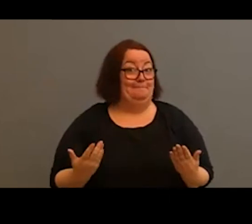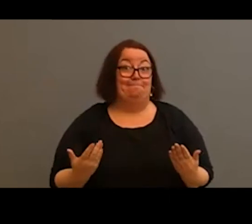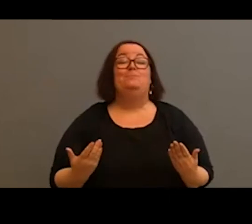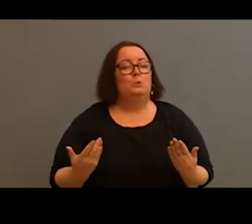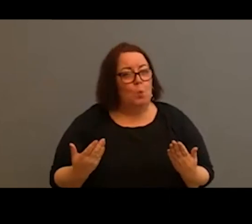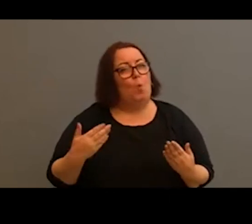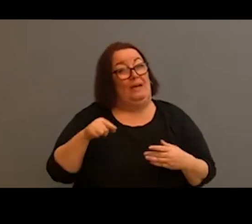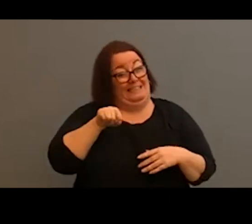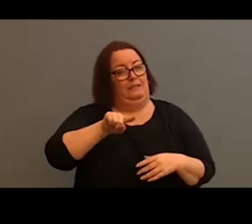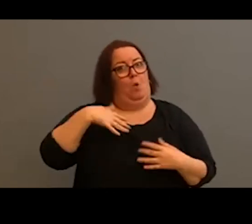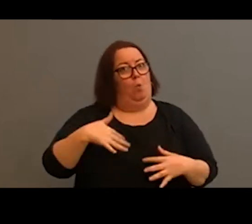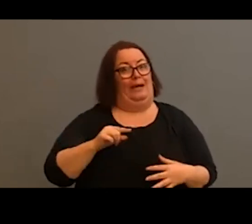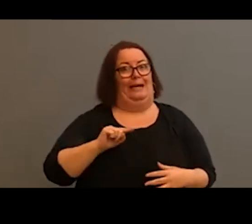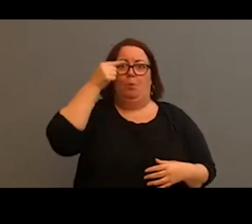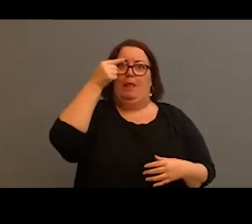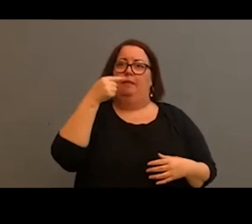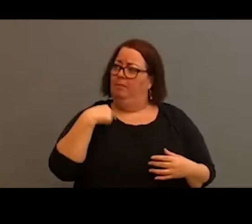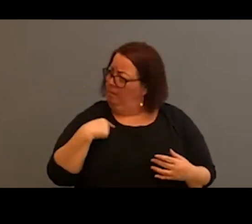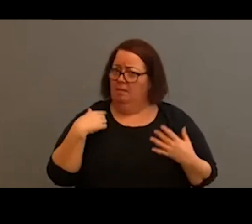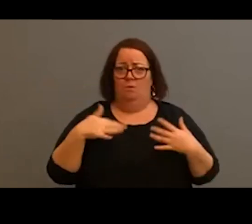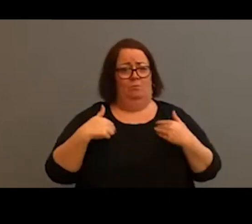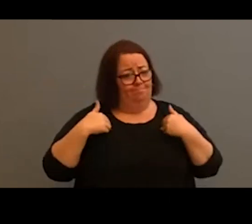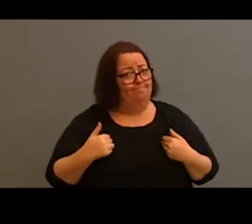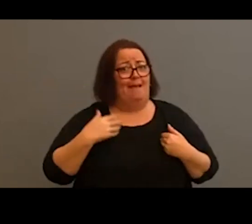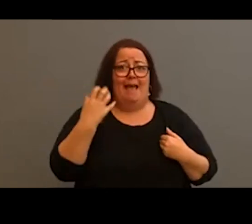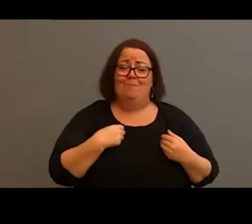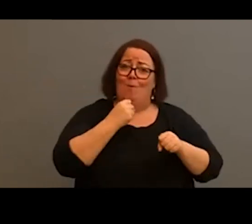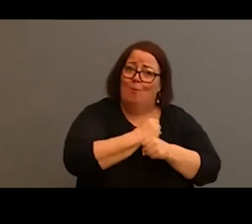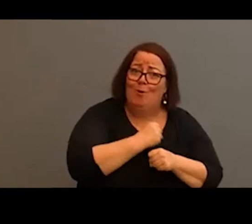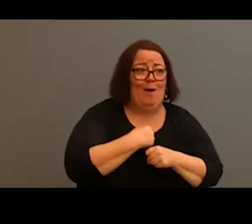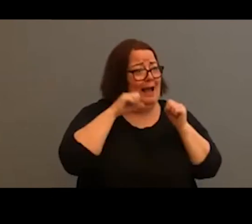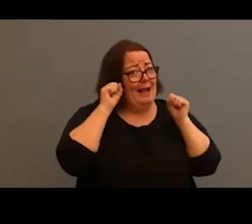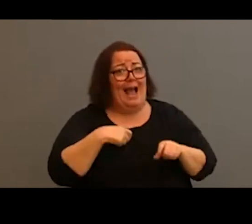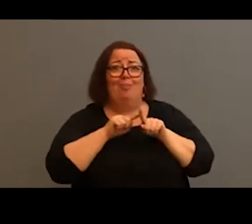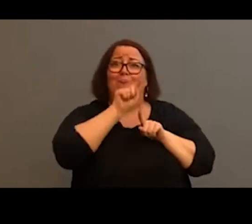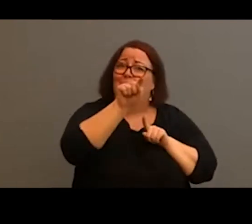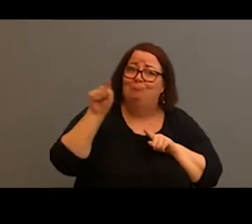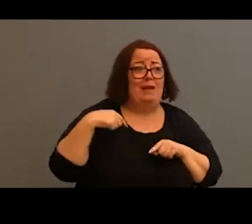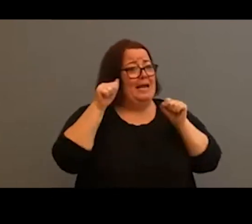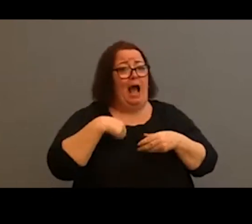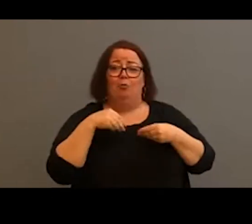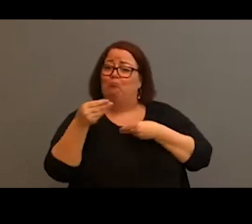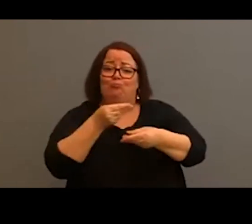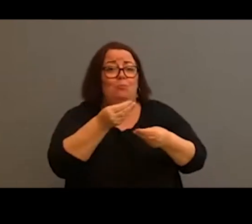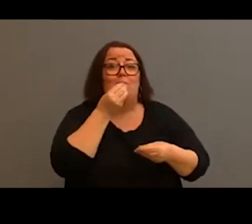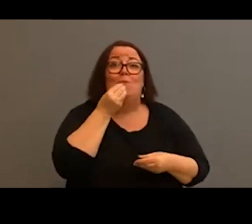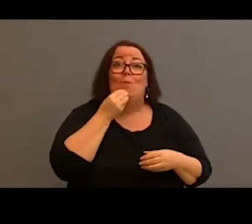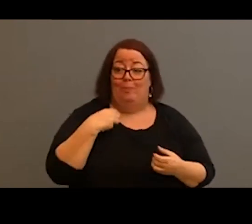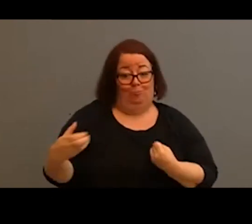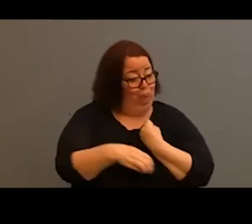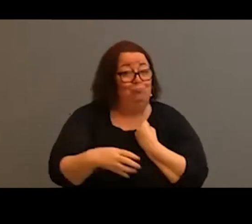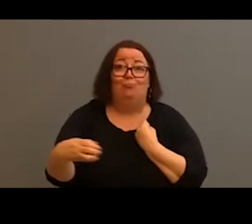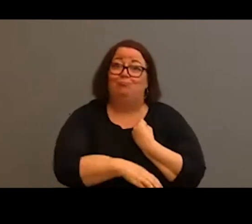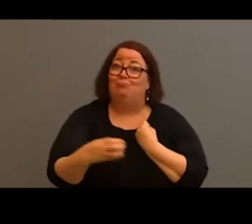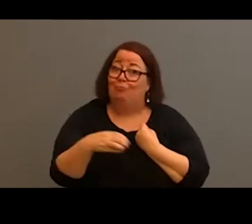consumers, caregivers, employers, due to inaccessible environments, is not